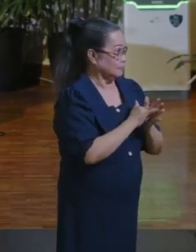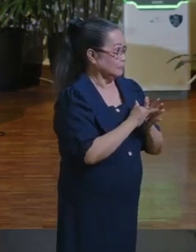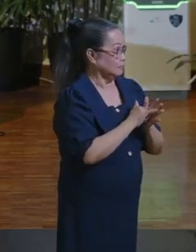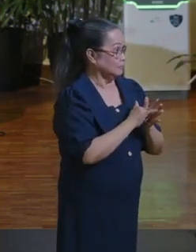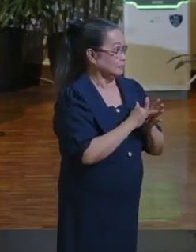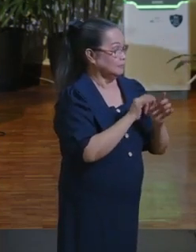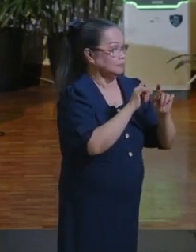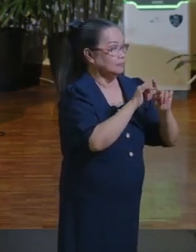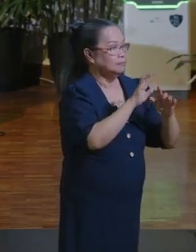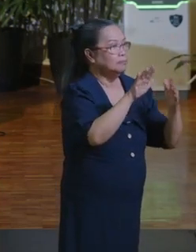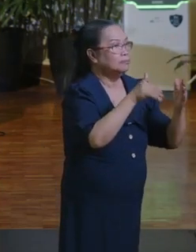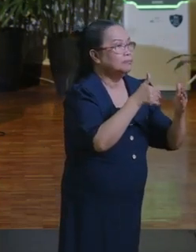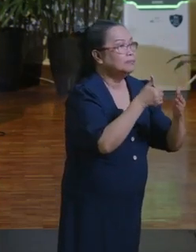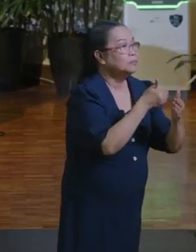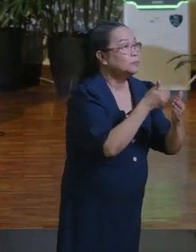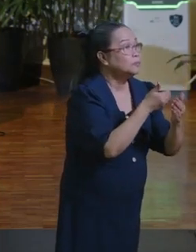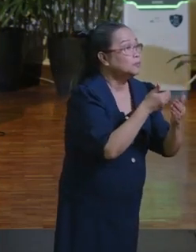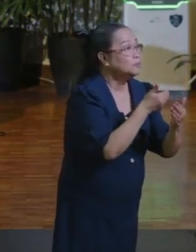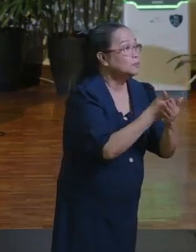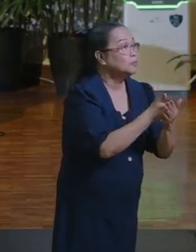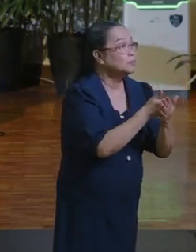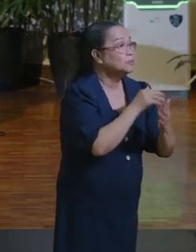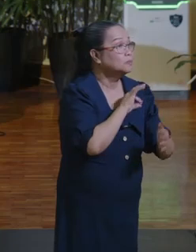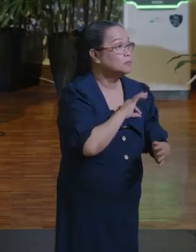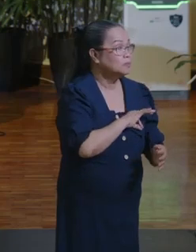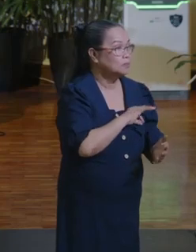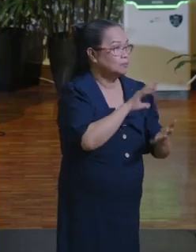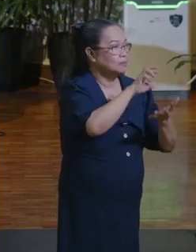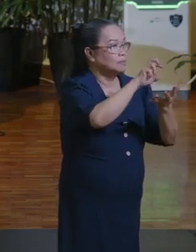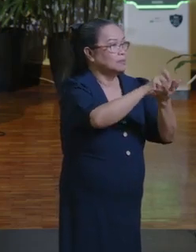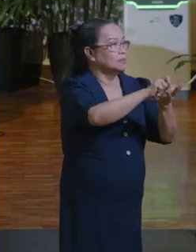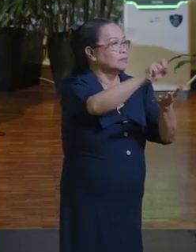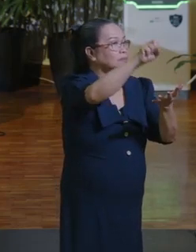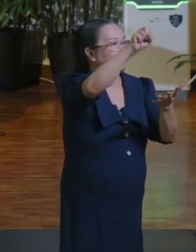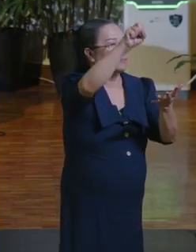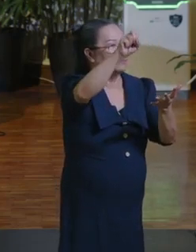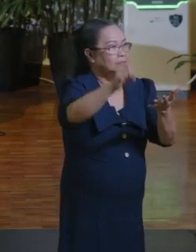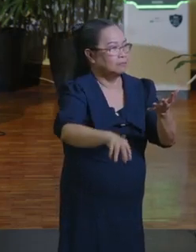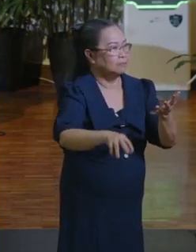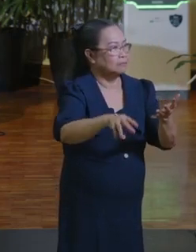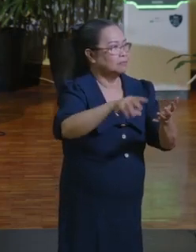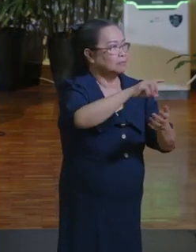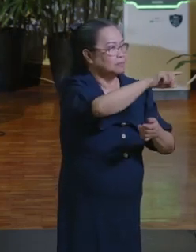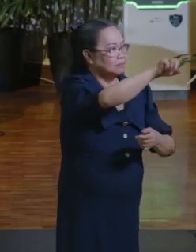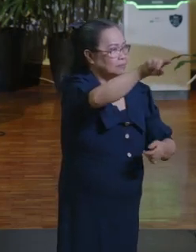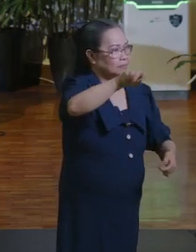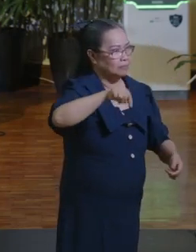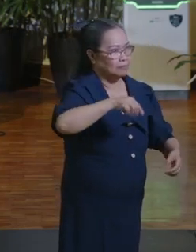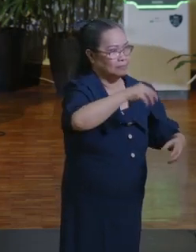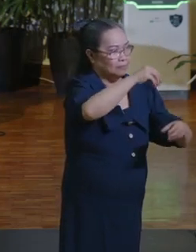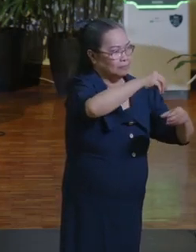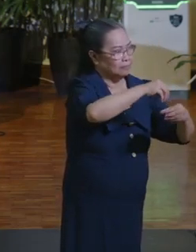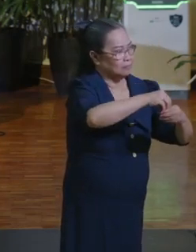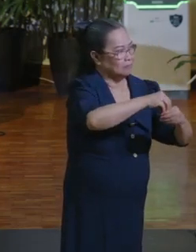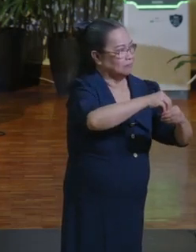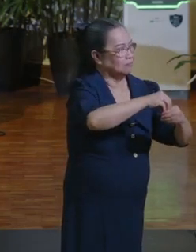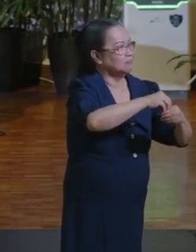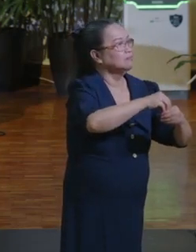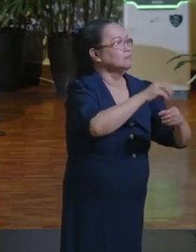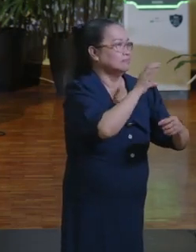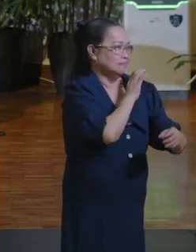Yet all these distinctions are removed when we are in Christ. Wala na po lahat